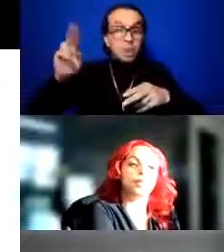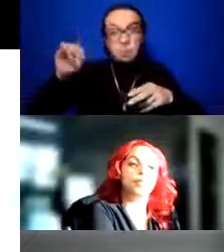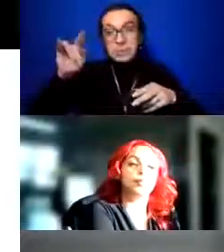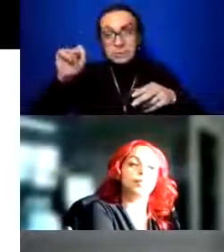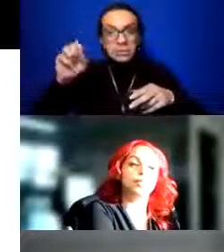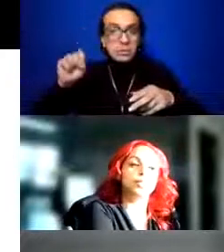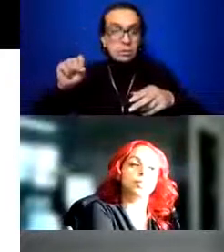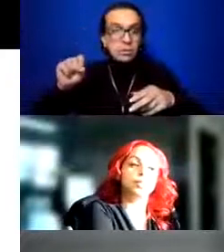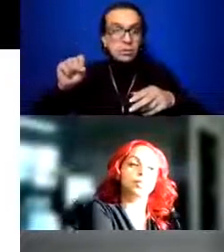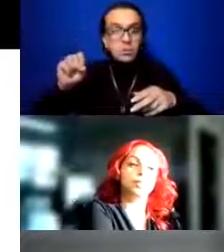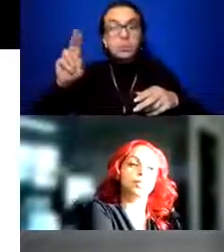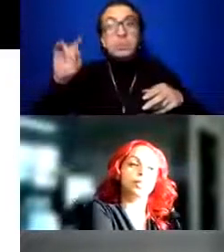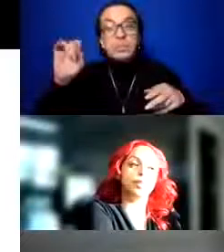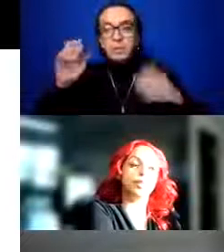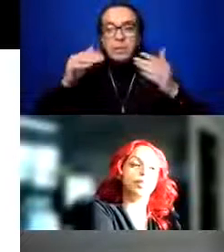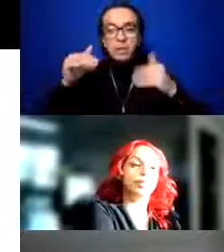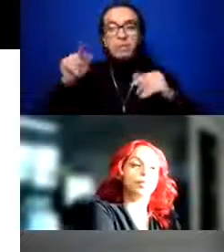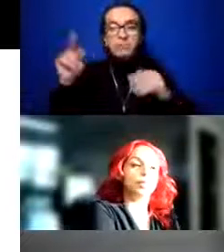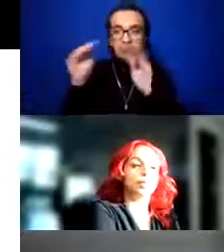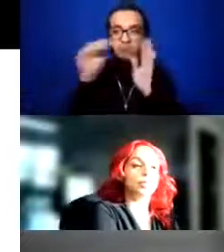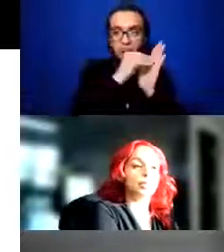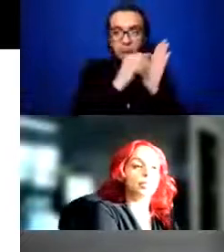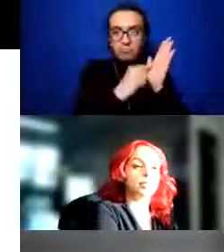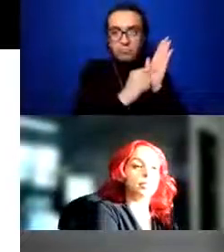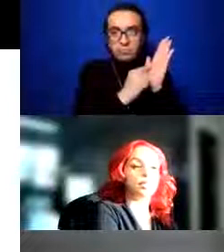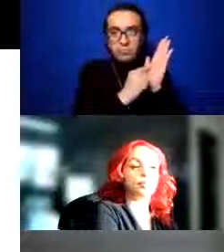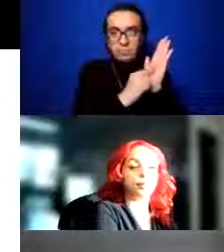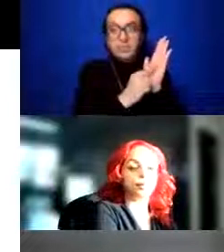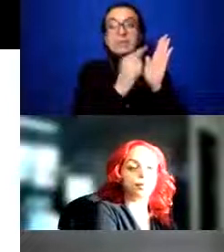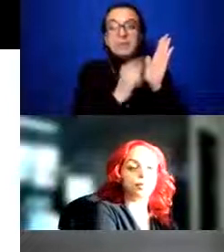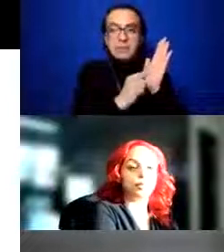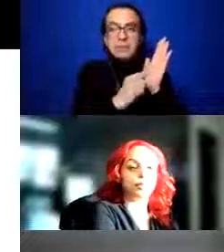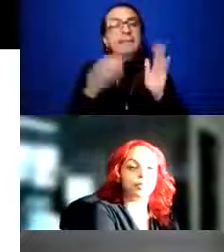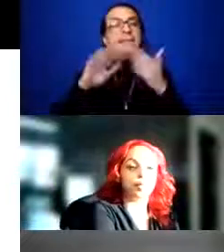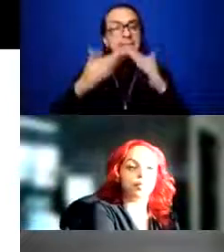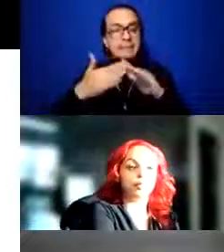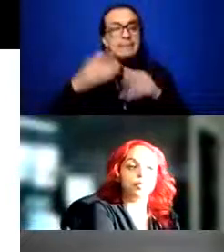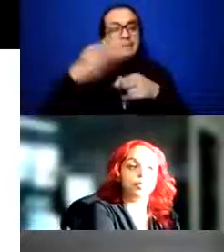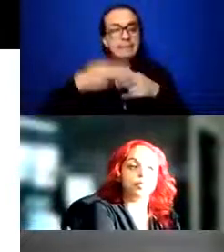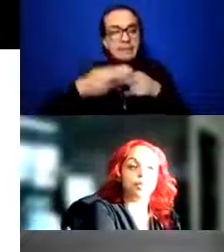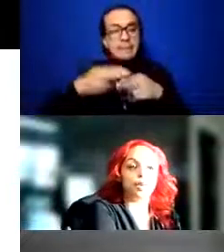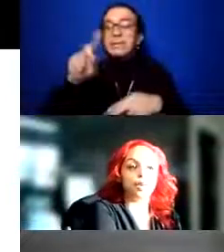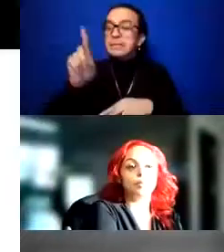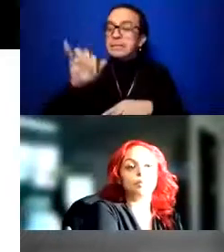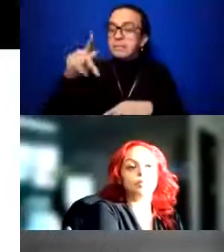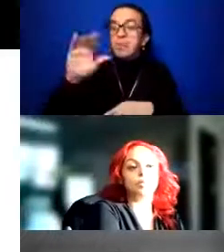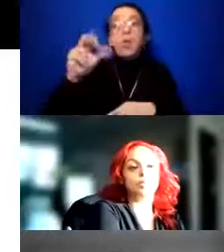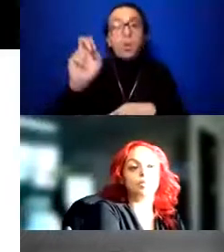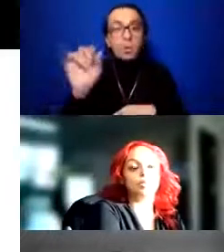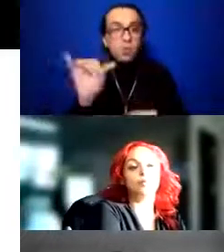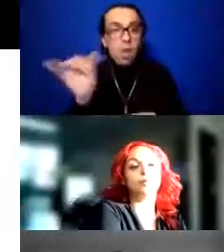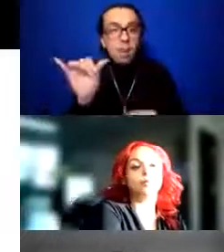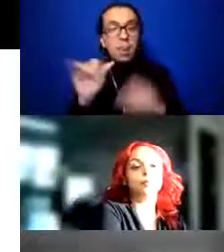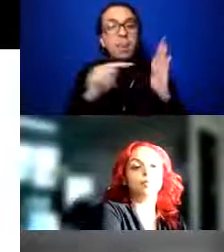make sure that that information is included there. The city, state, and zip code as well. And number